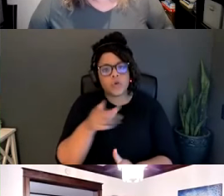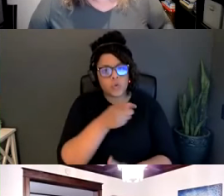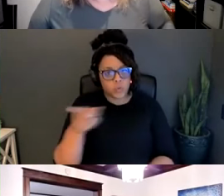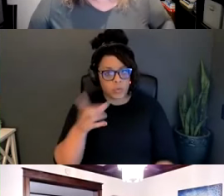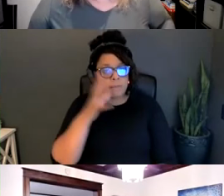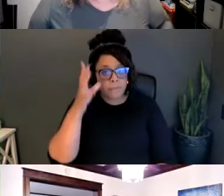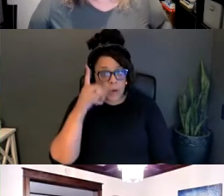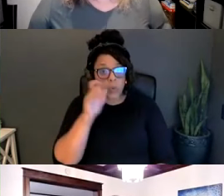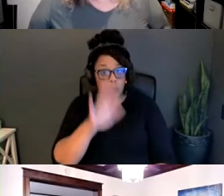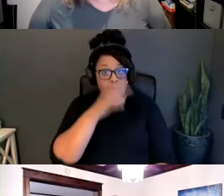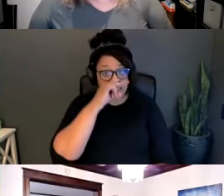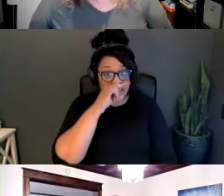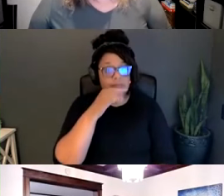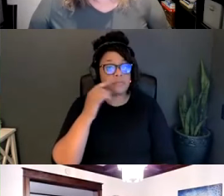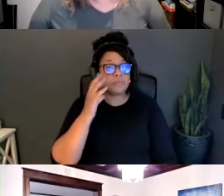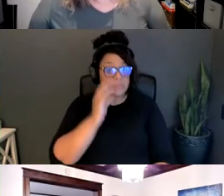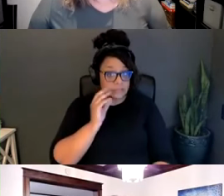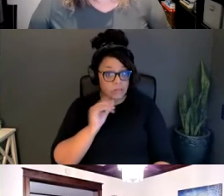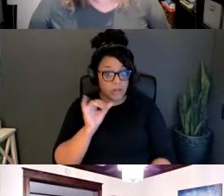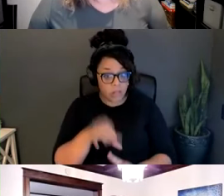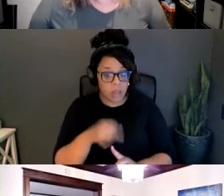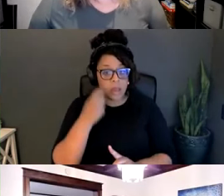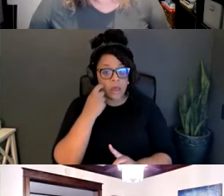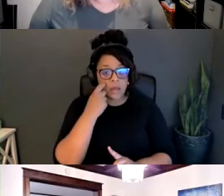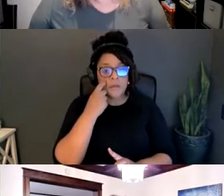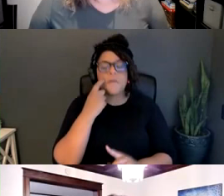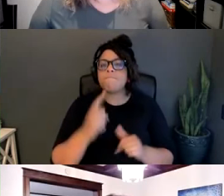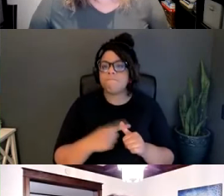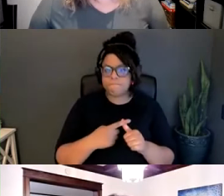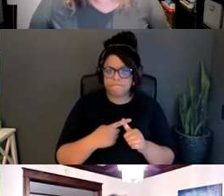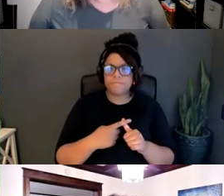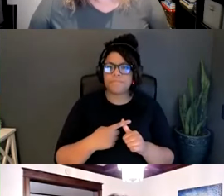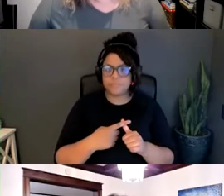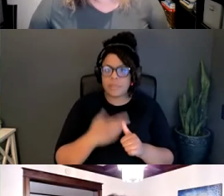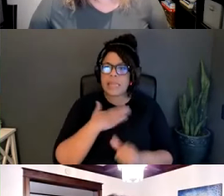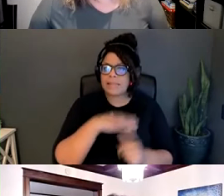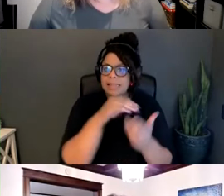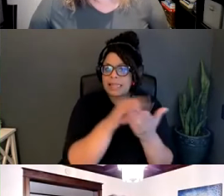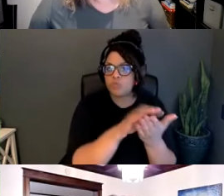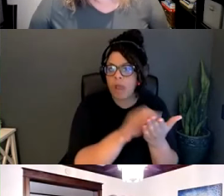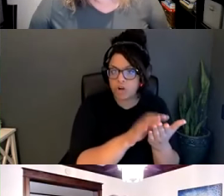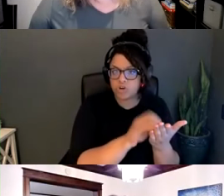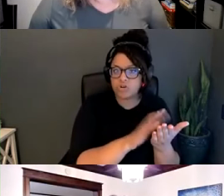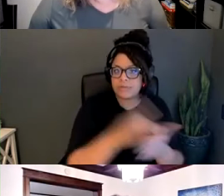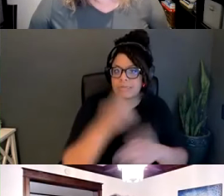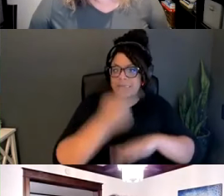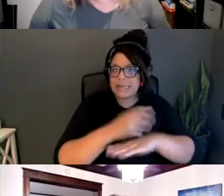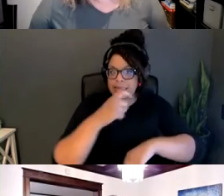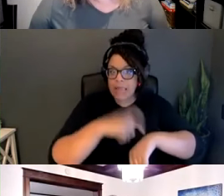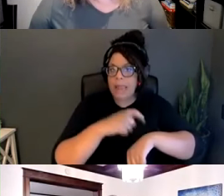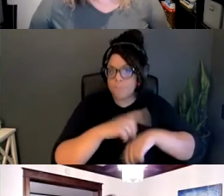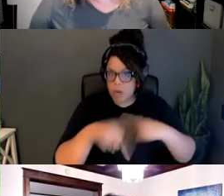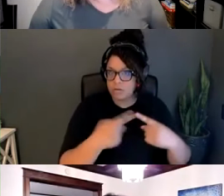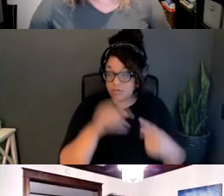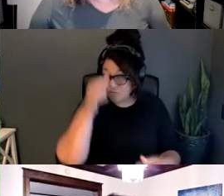parent whose child has had that experience, first and foremost, please keep record of the time and date if you can